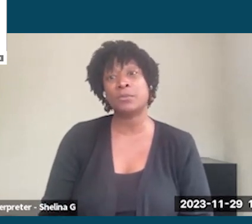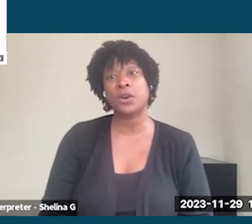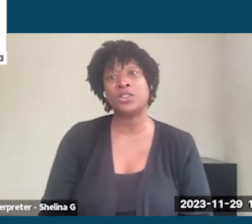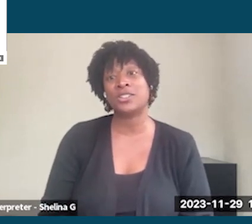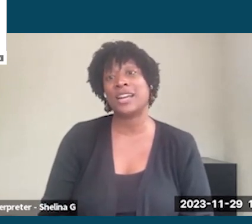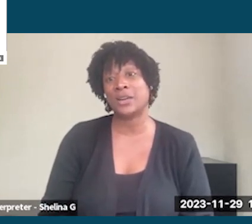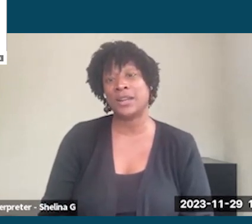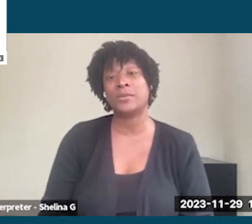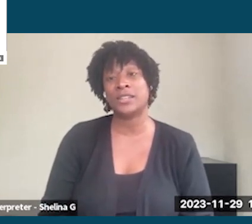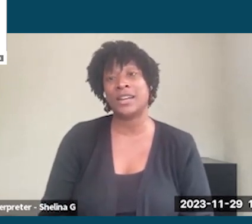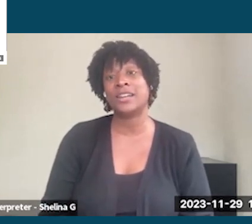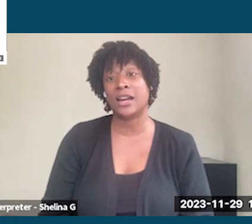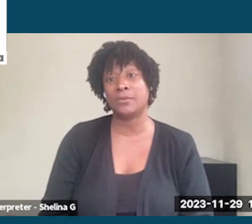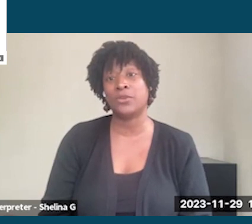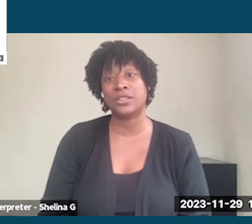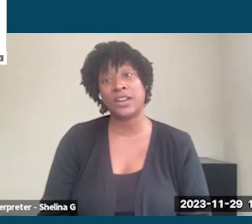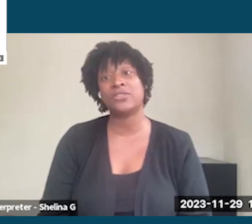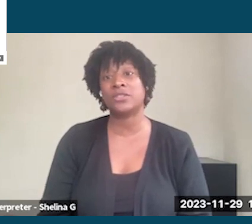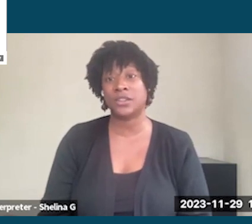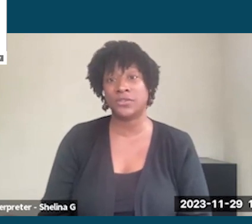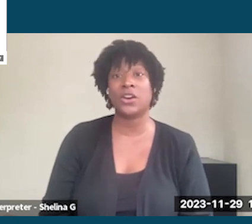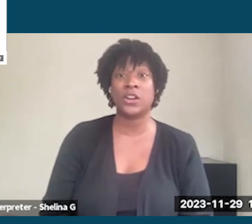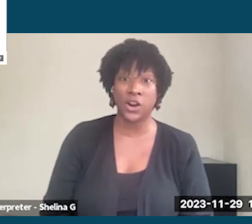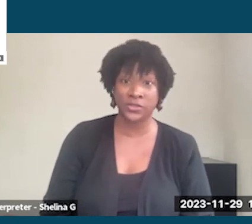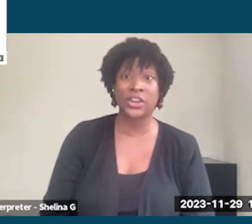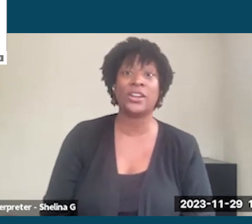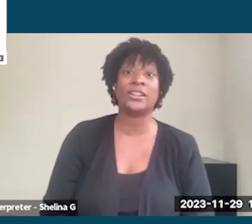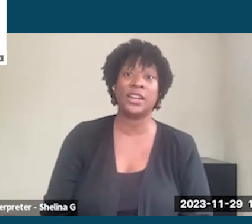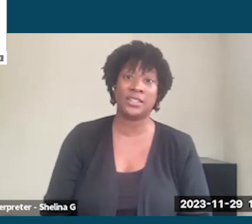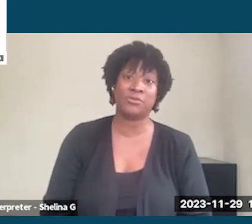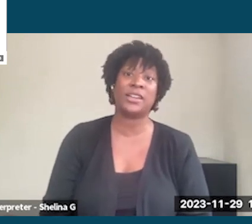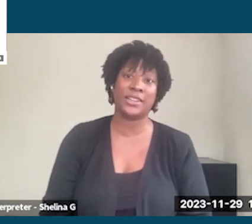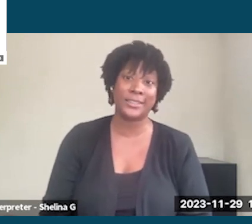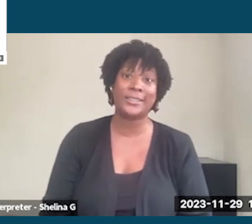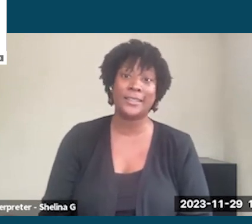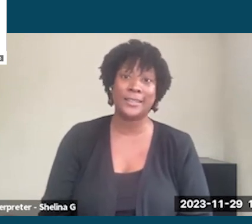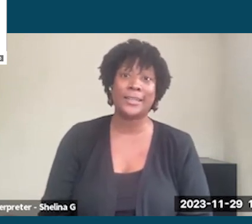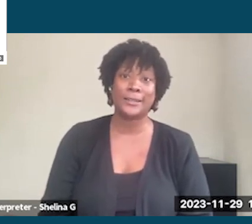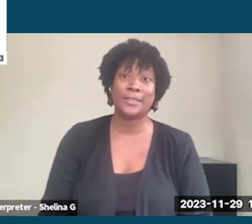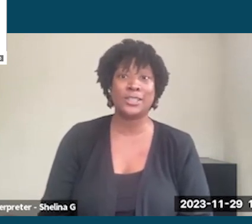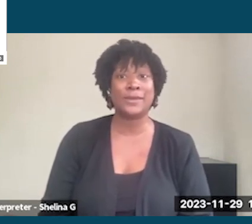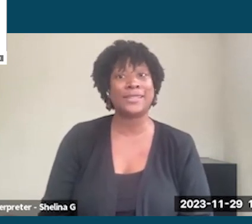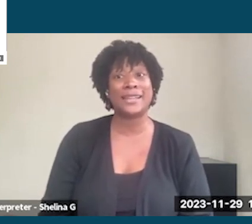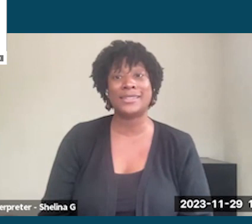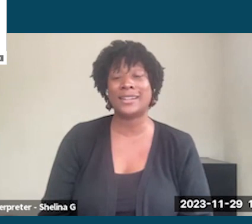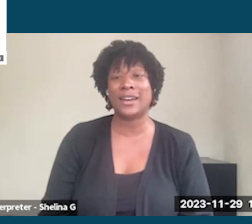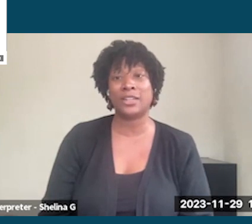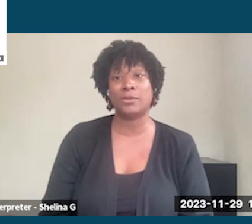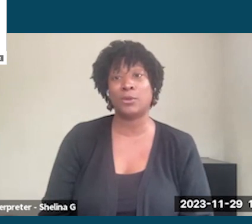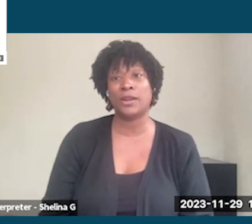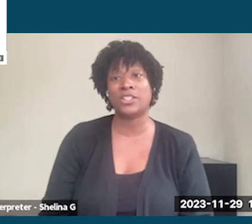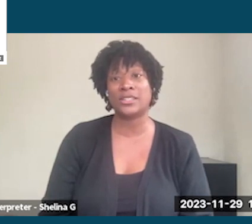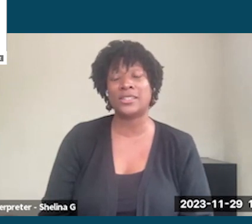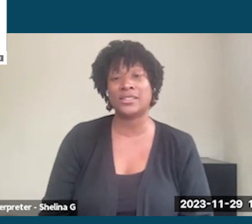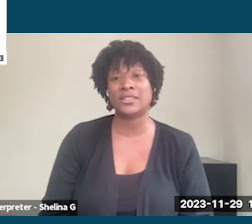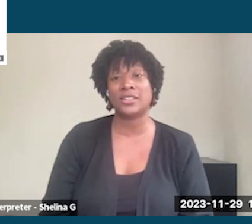a little bit more understanding when it comes to that time for the deaf, hard of hearing, and deaf blind. It just makes sense to have a